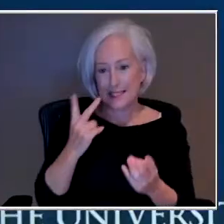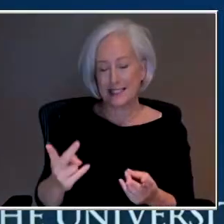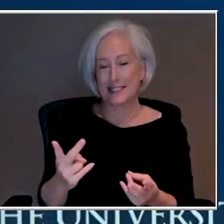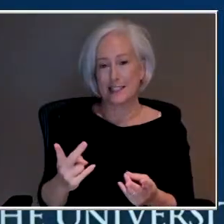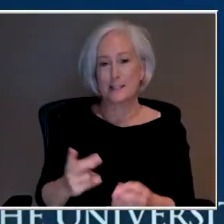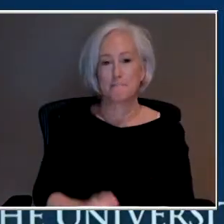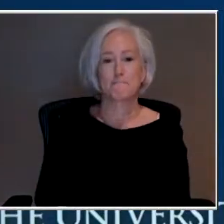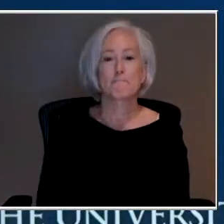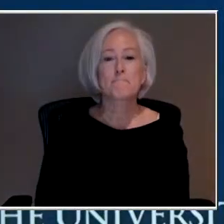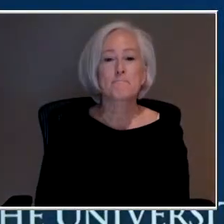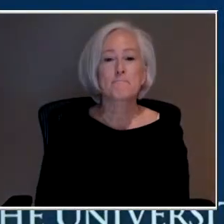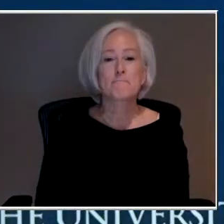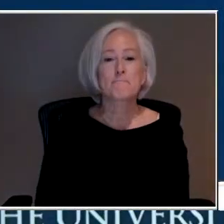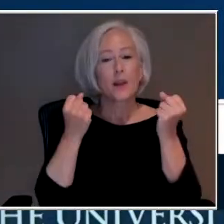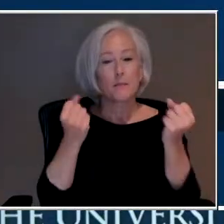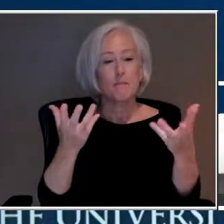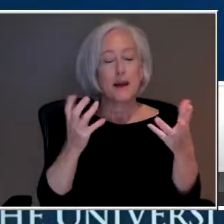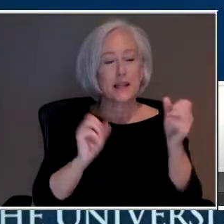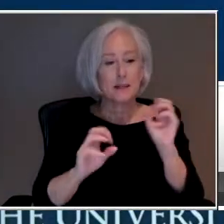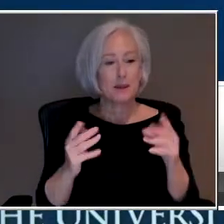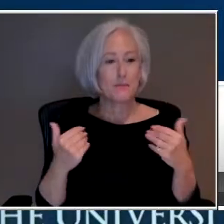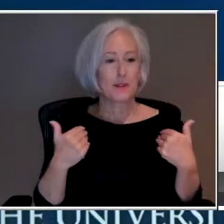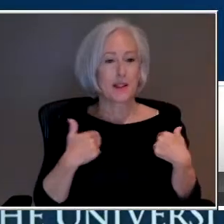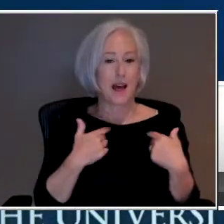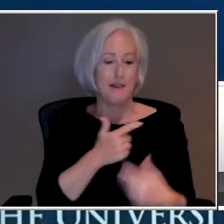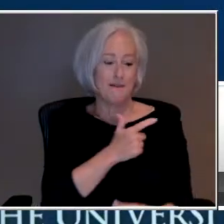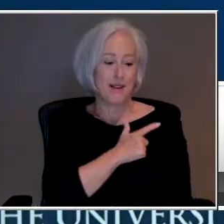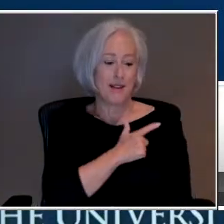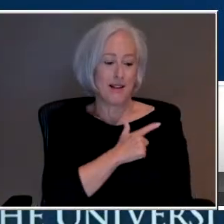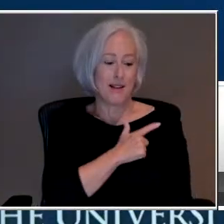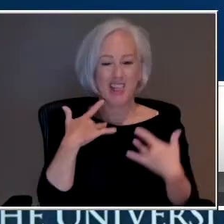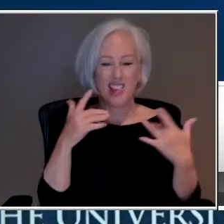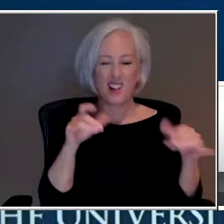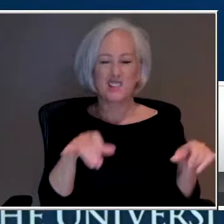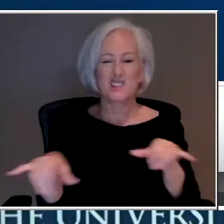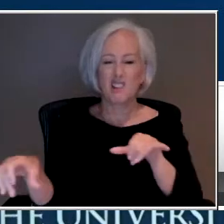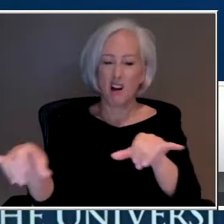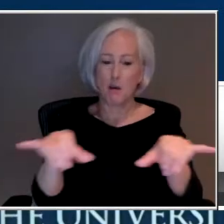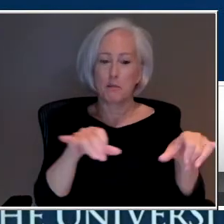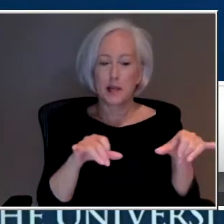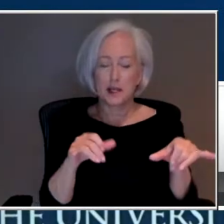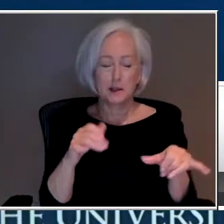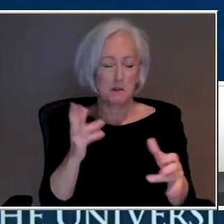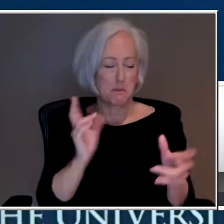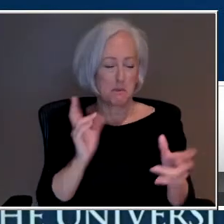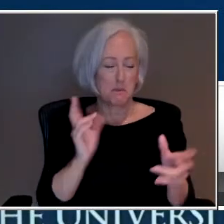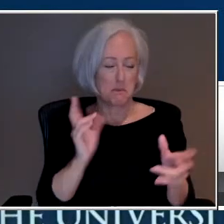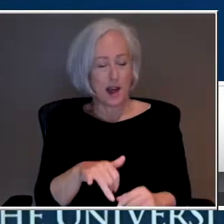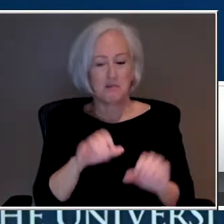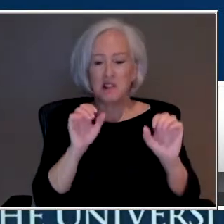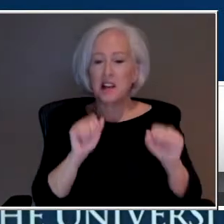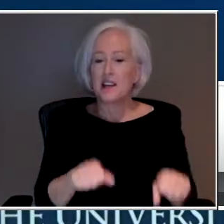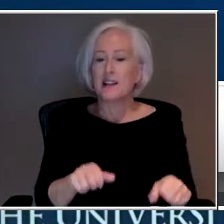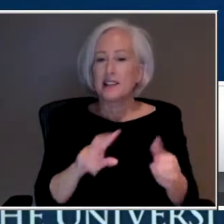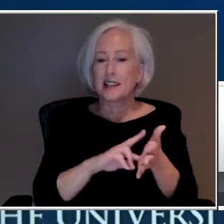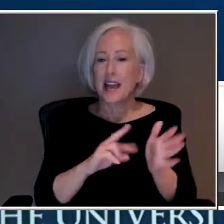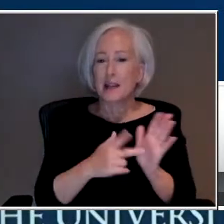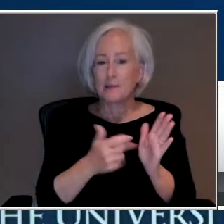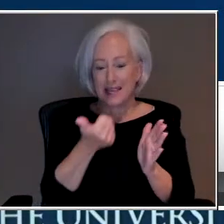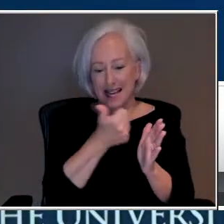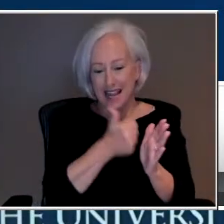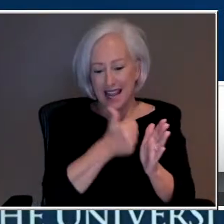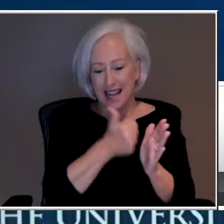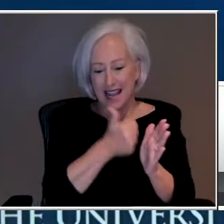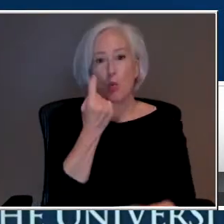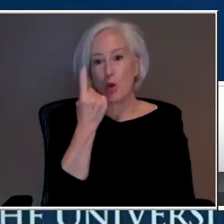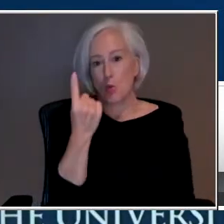a lot of people talk about lazy eye. Lazy eye is a common thing that people know in the community, and it can really refer to anything that's wrong with one eye, right? Poor